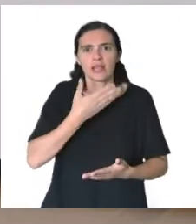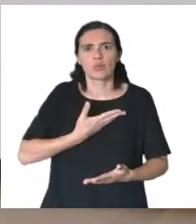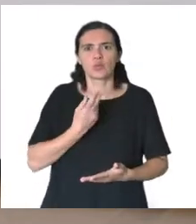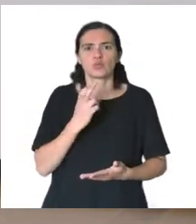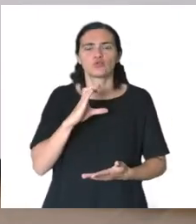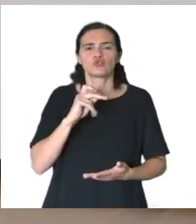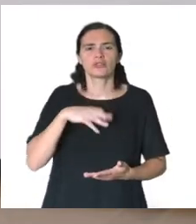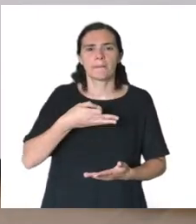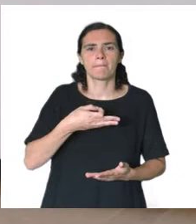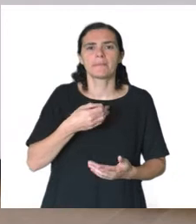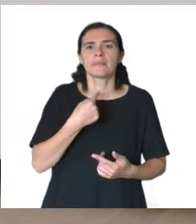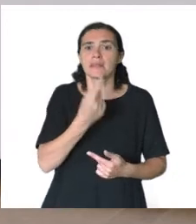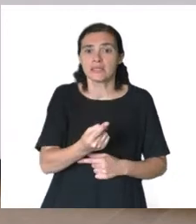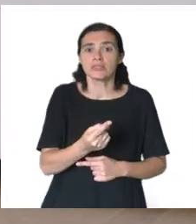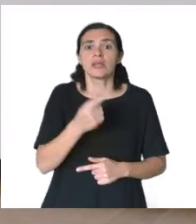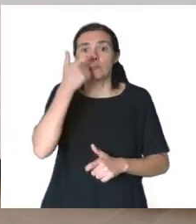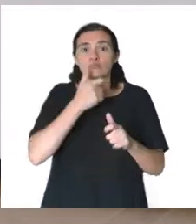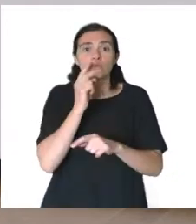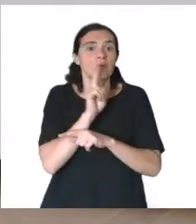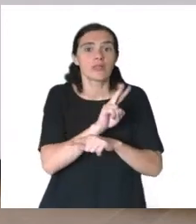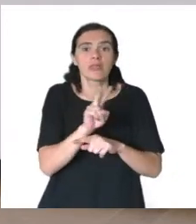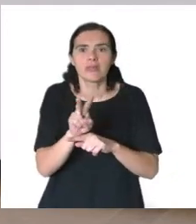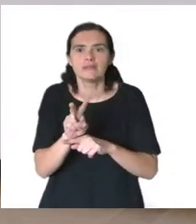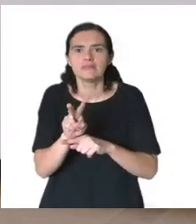Marcel Duchamp said the viewer